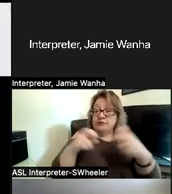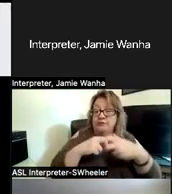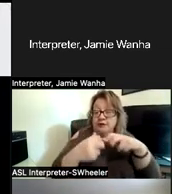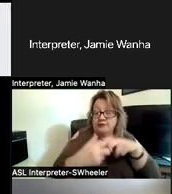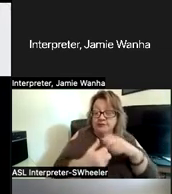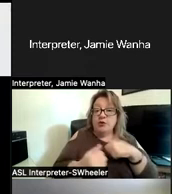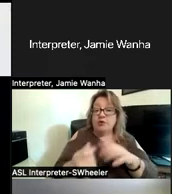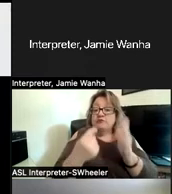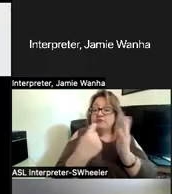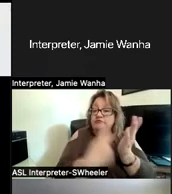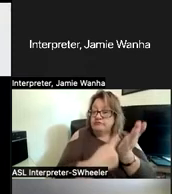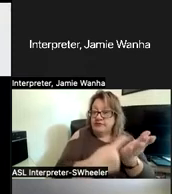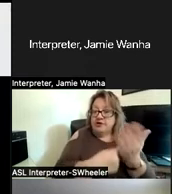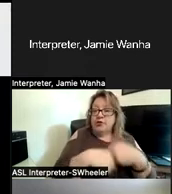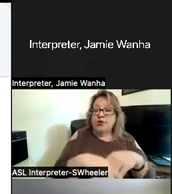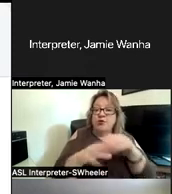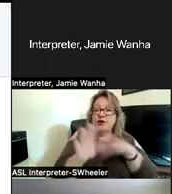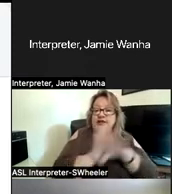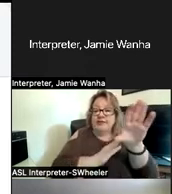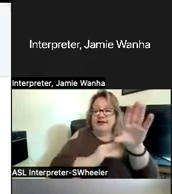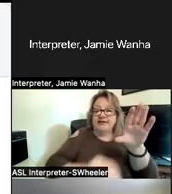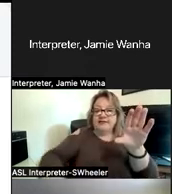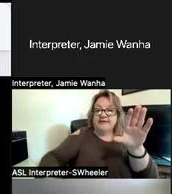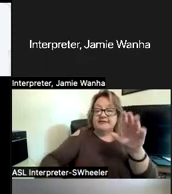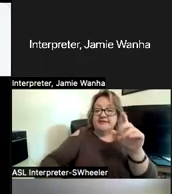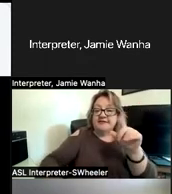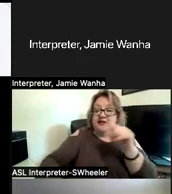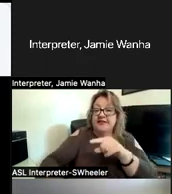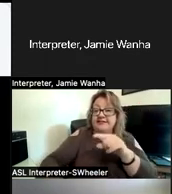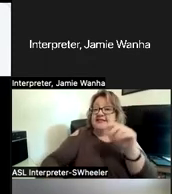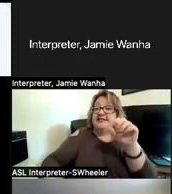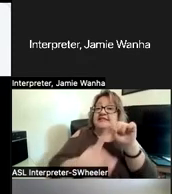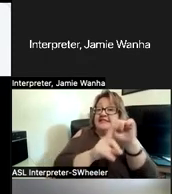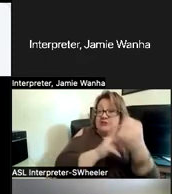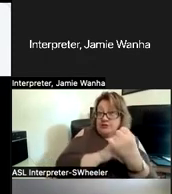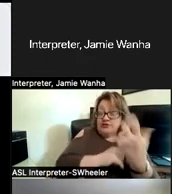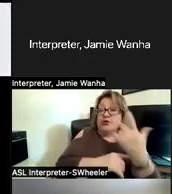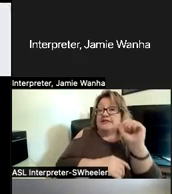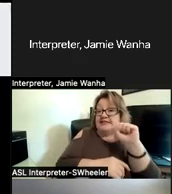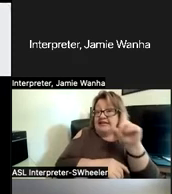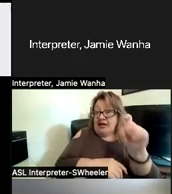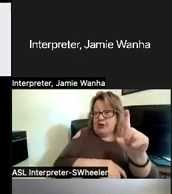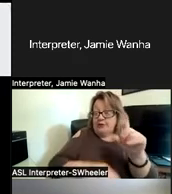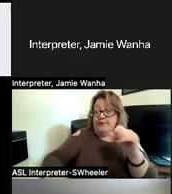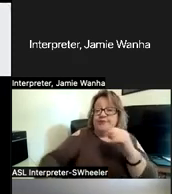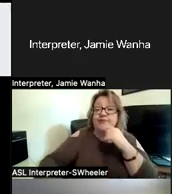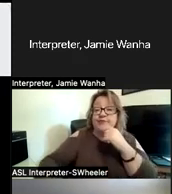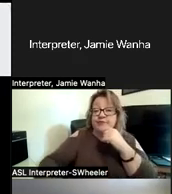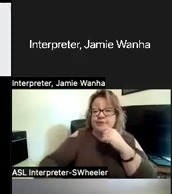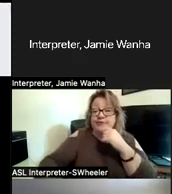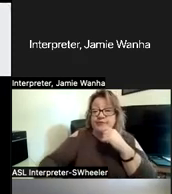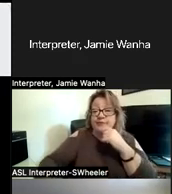were addressed when we were developing this scenario for San Diego. Identify the